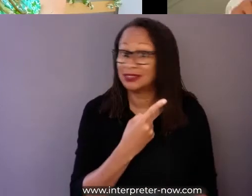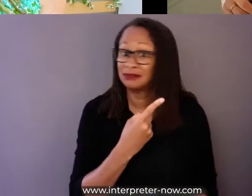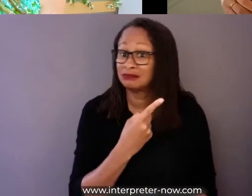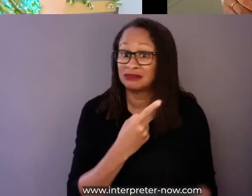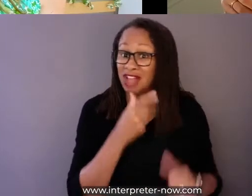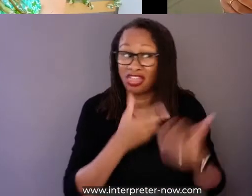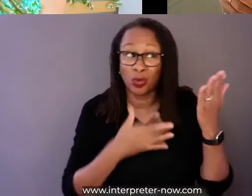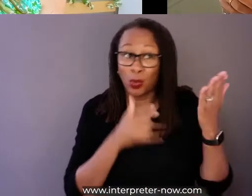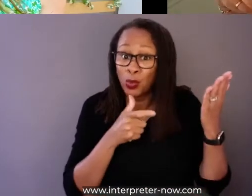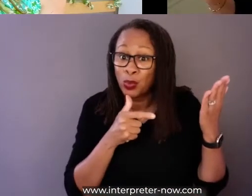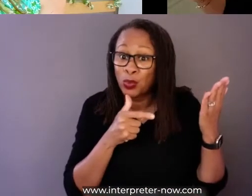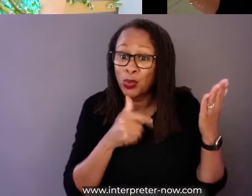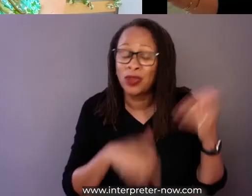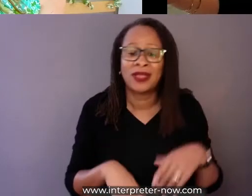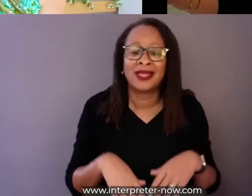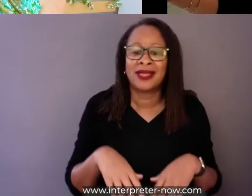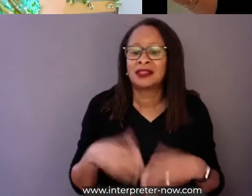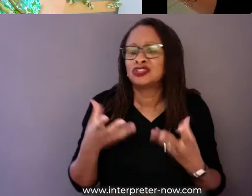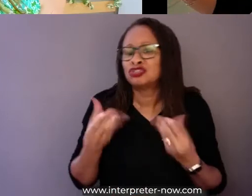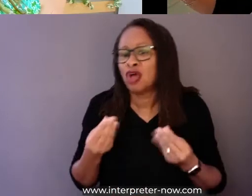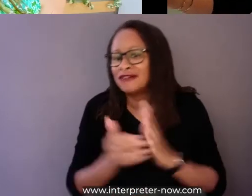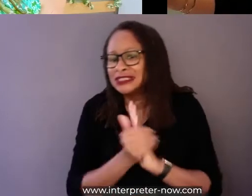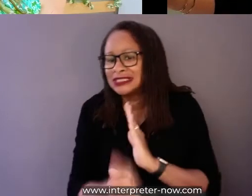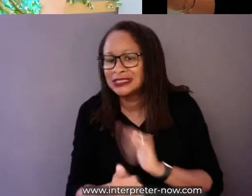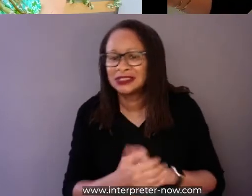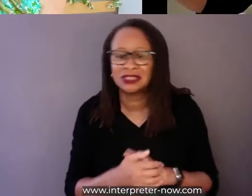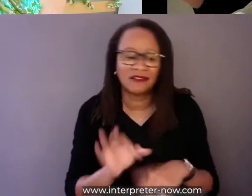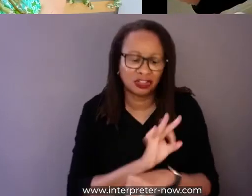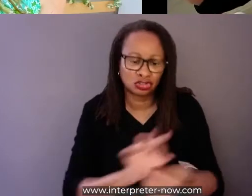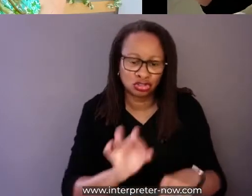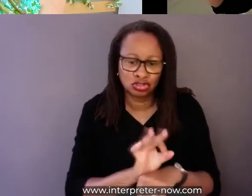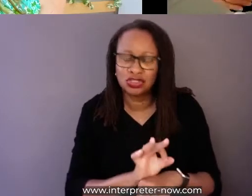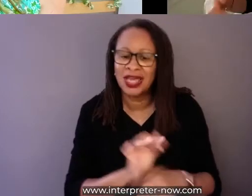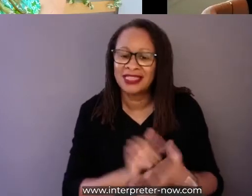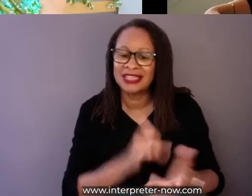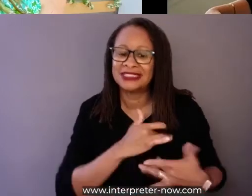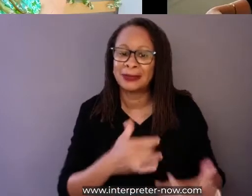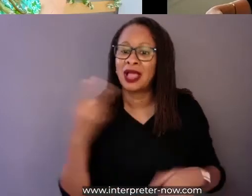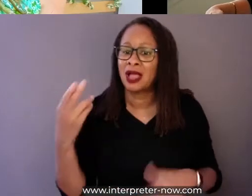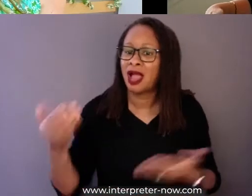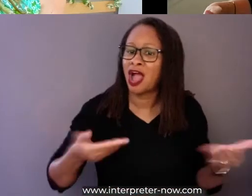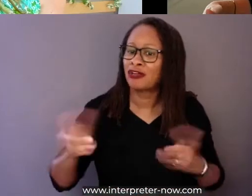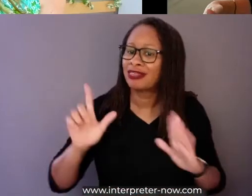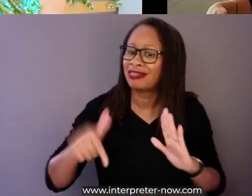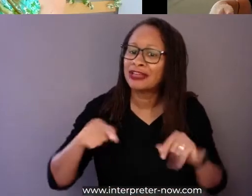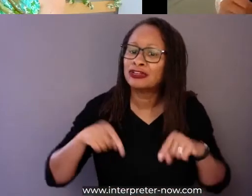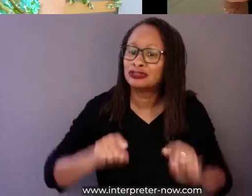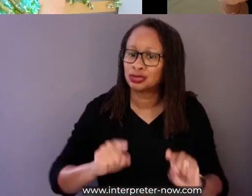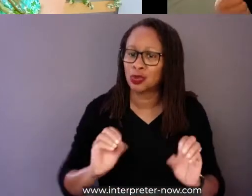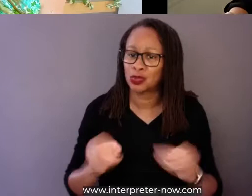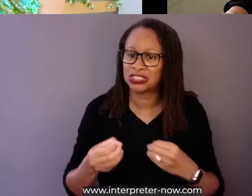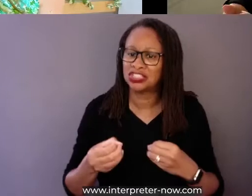the softer skilled functions that typically were hired later in an organization's history.